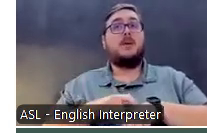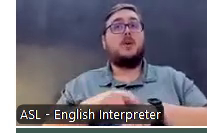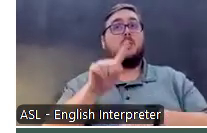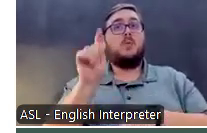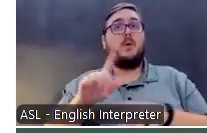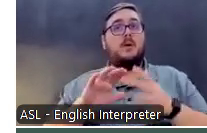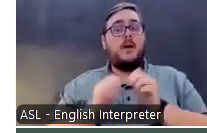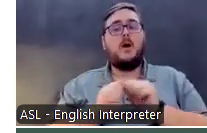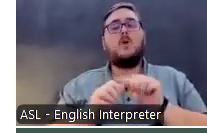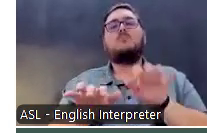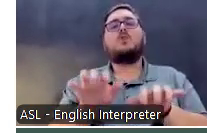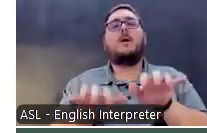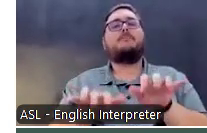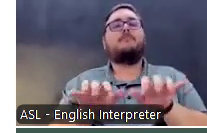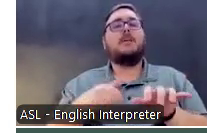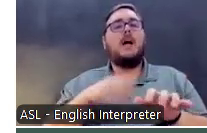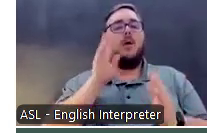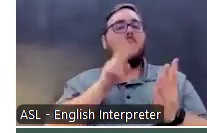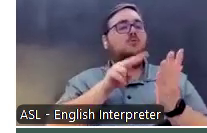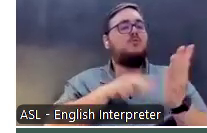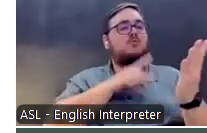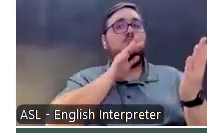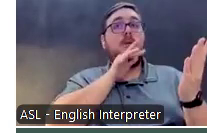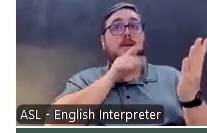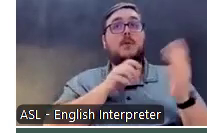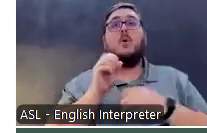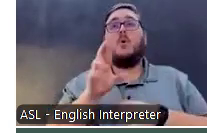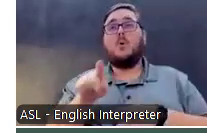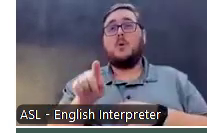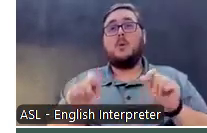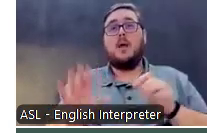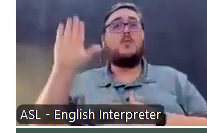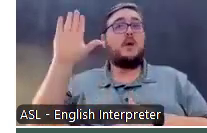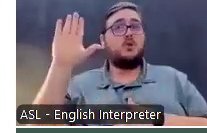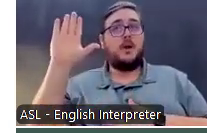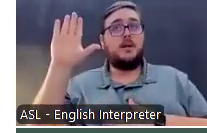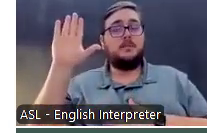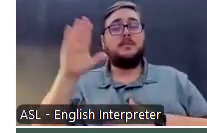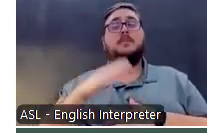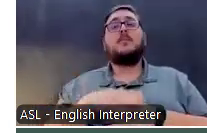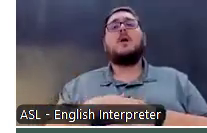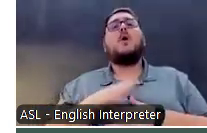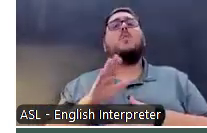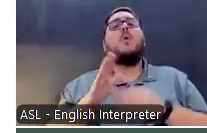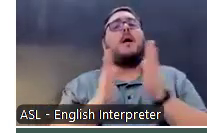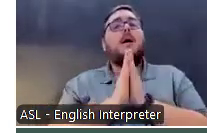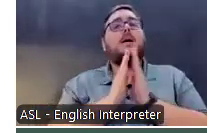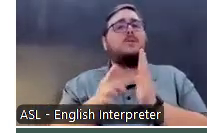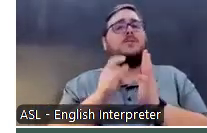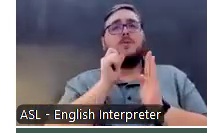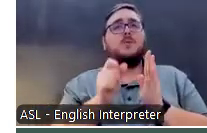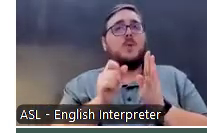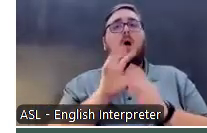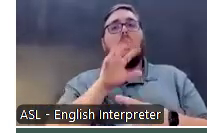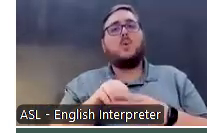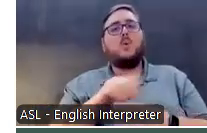them later, or you can raise your hands. We do ask that you do not put any personal identifying information into the